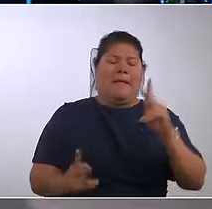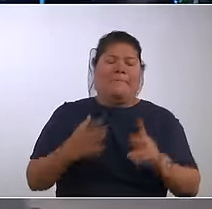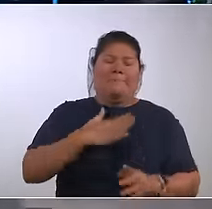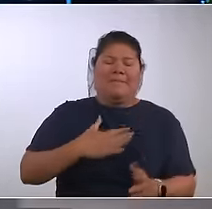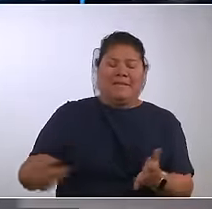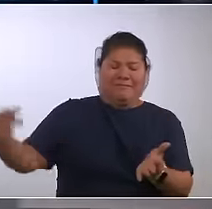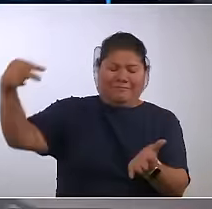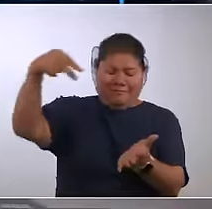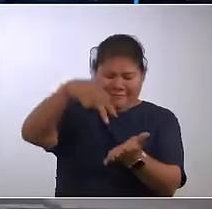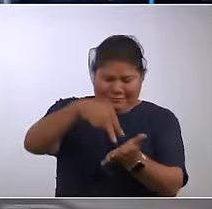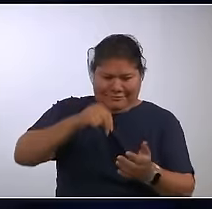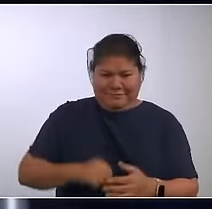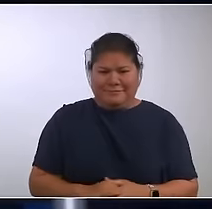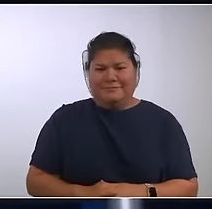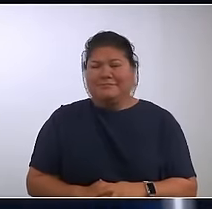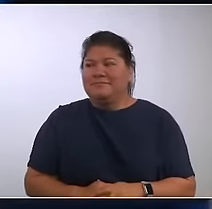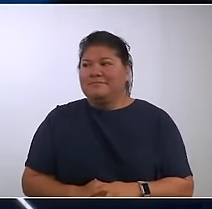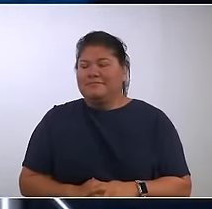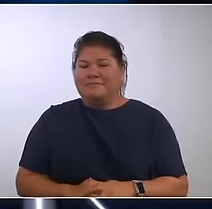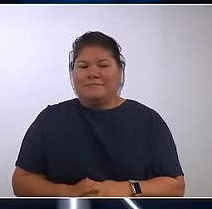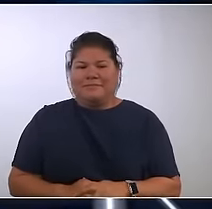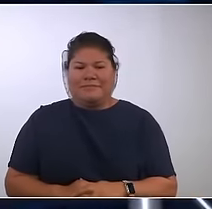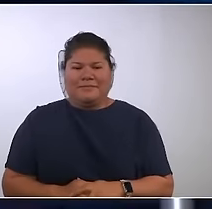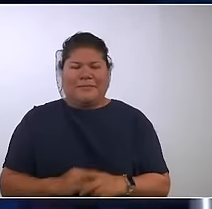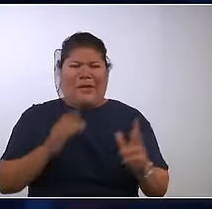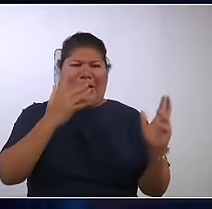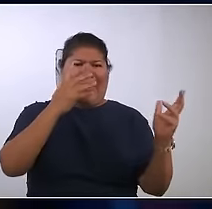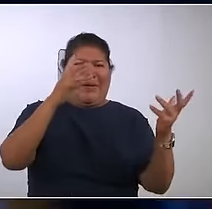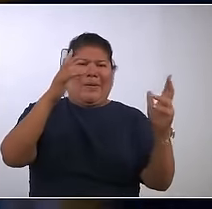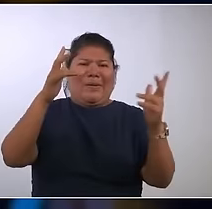would you stand? Todos los jóvenes en esta iglesia, puestos de pie.